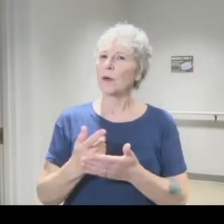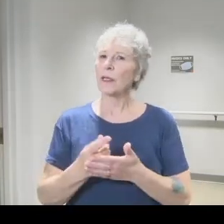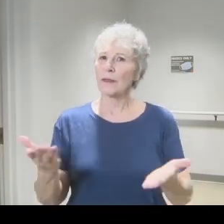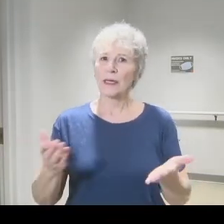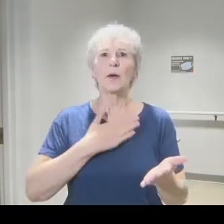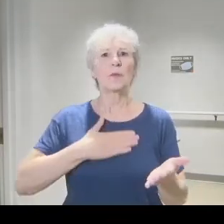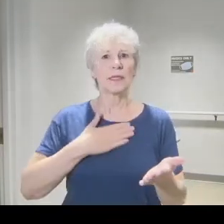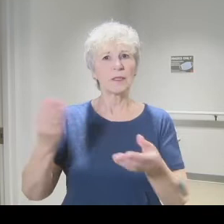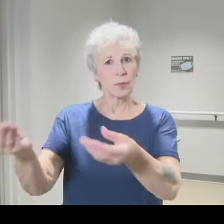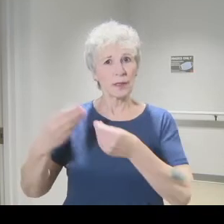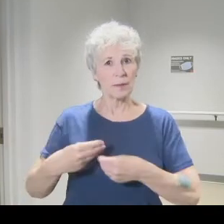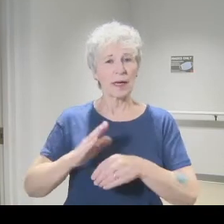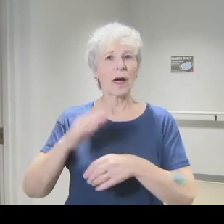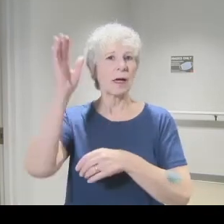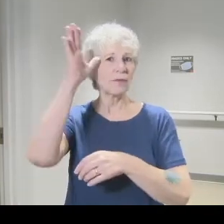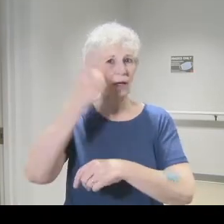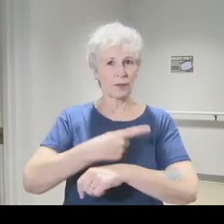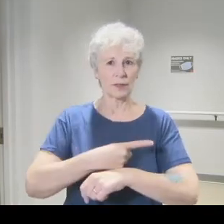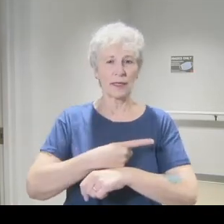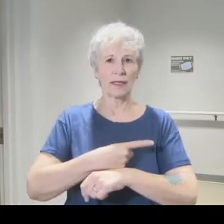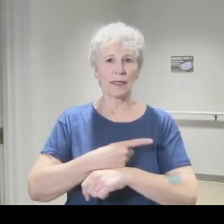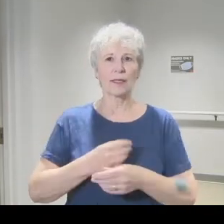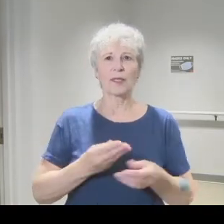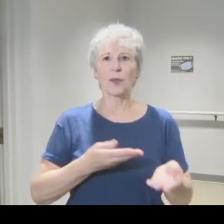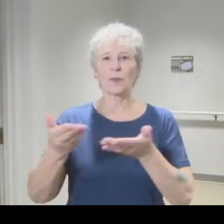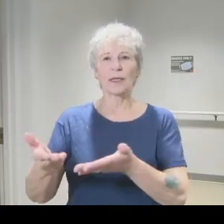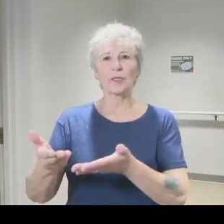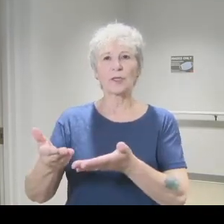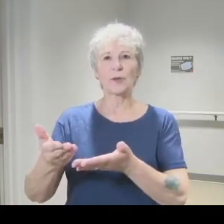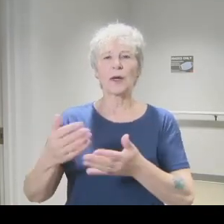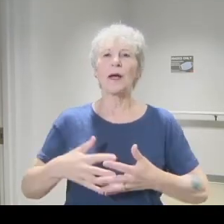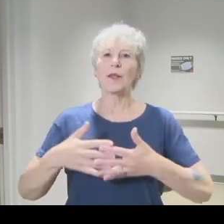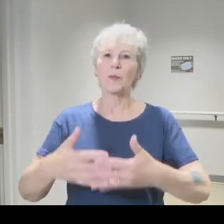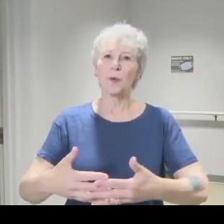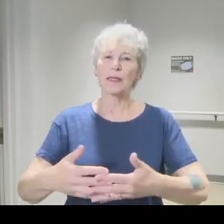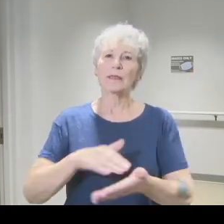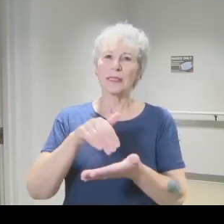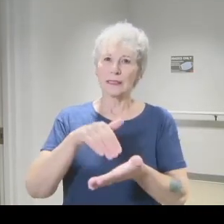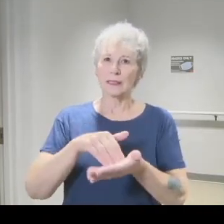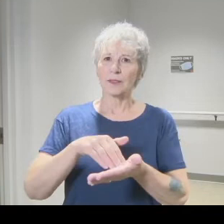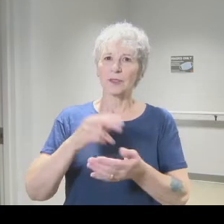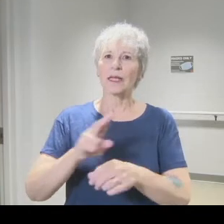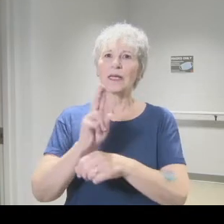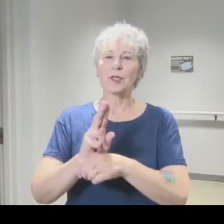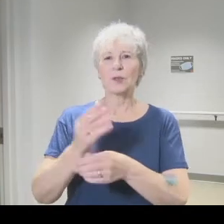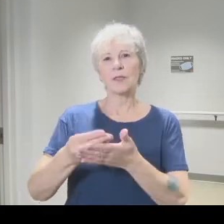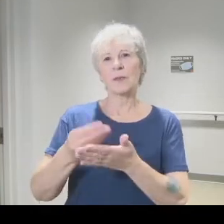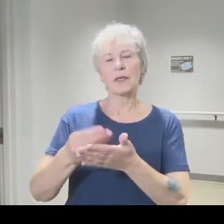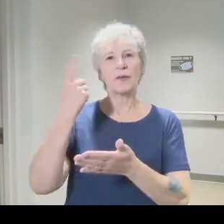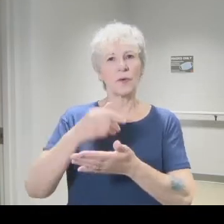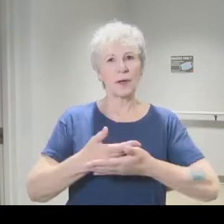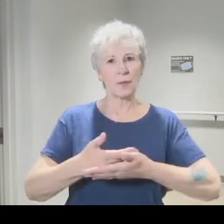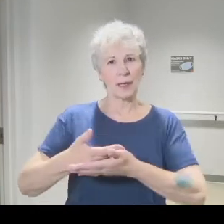bring them back by Father's Day so that we can get them to the crisis pregnancy centers both in Keene and in Brattleboro so they can use those funds in